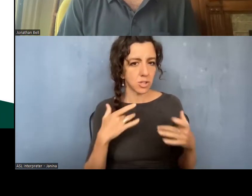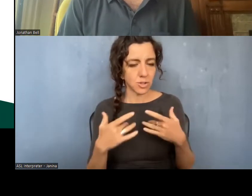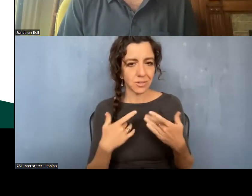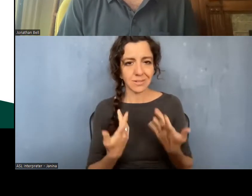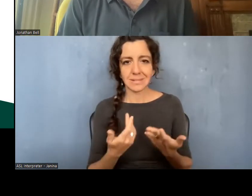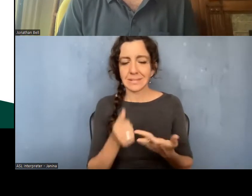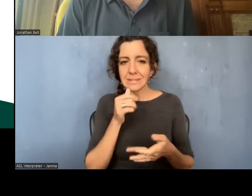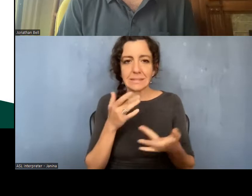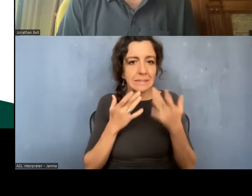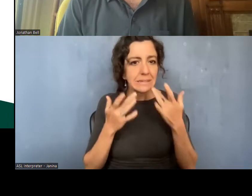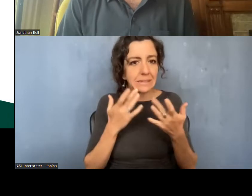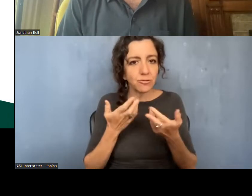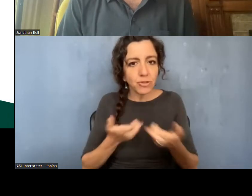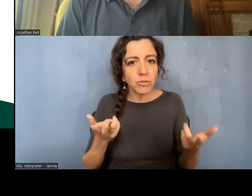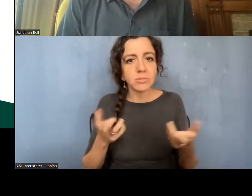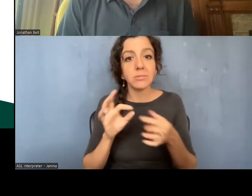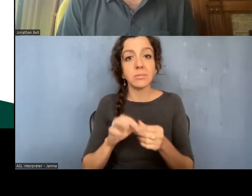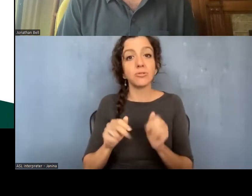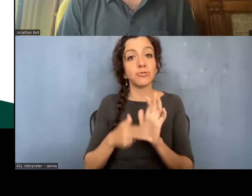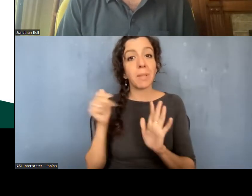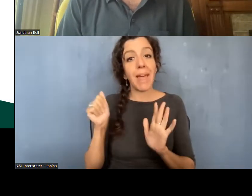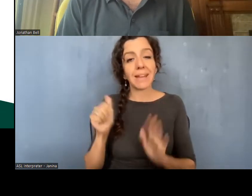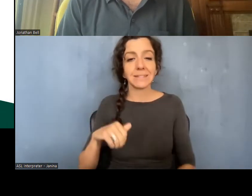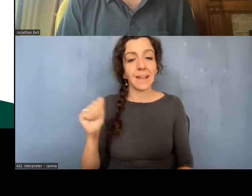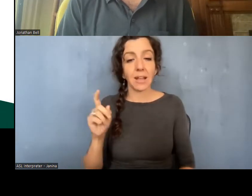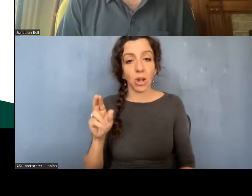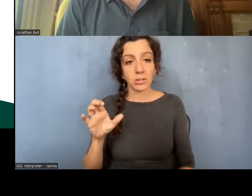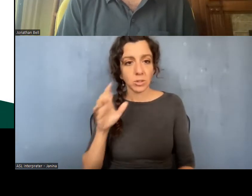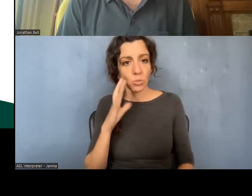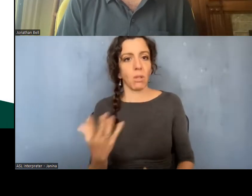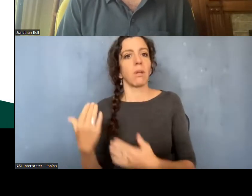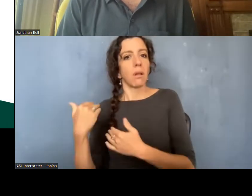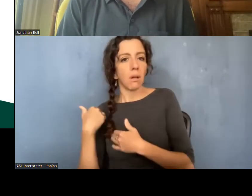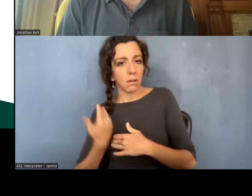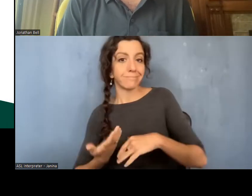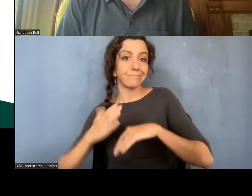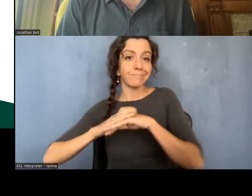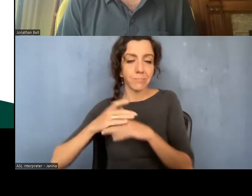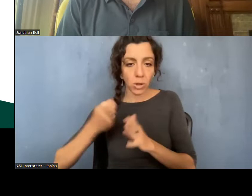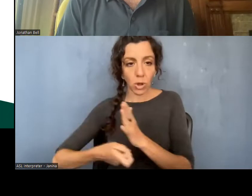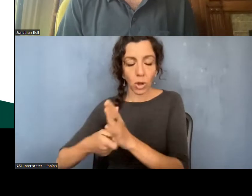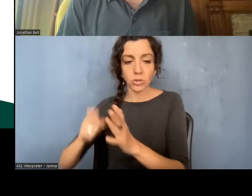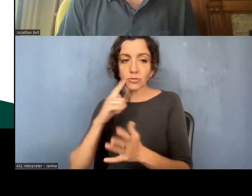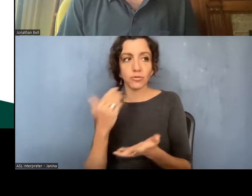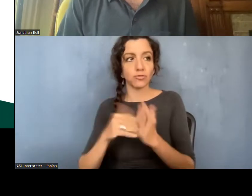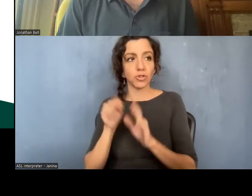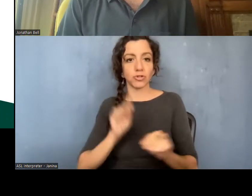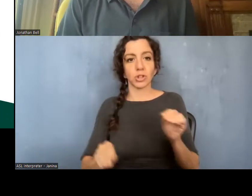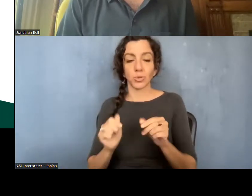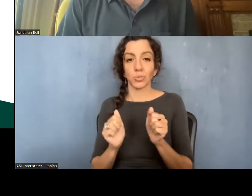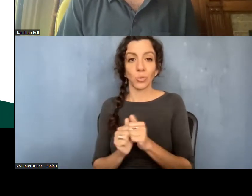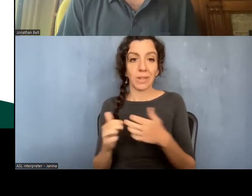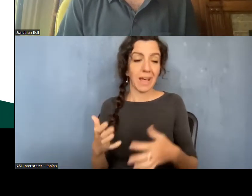and ADRCs will incur the increased administrative costs of restructuring without receiving